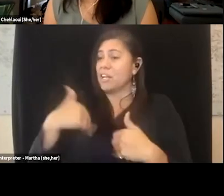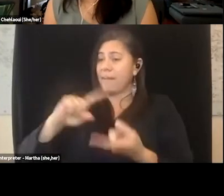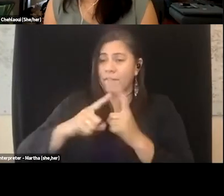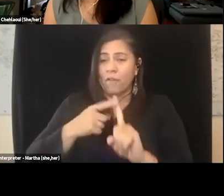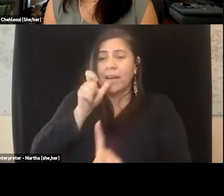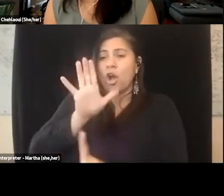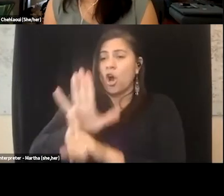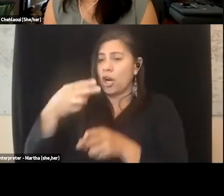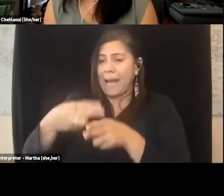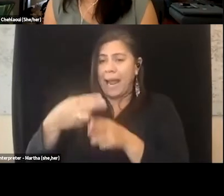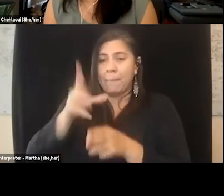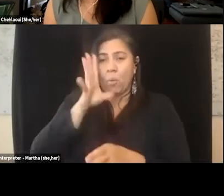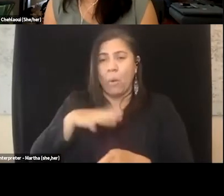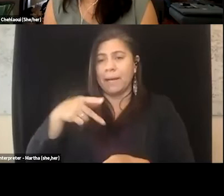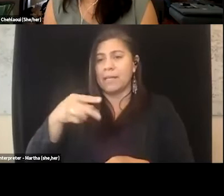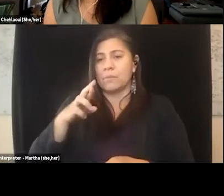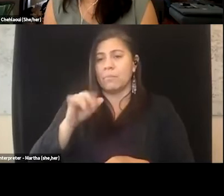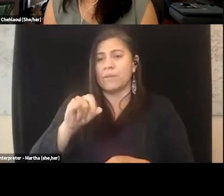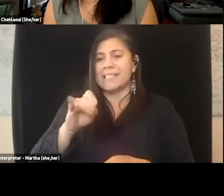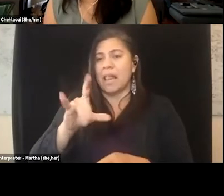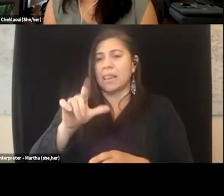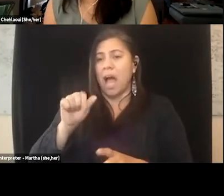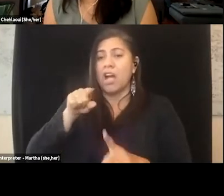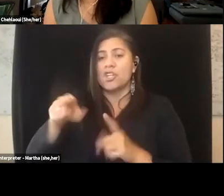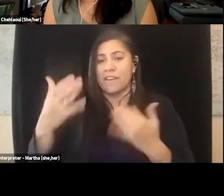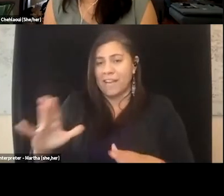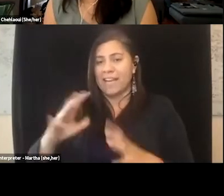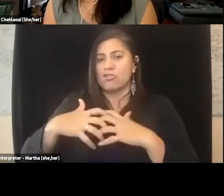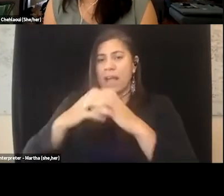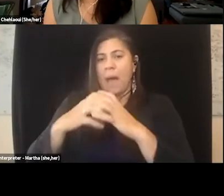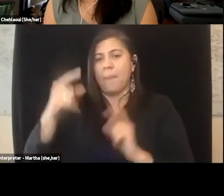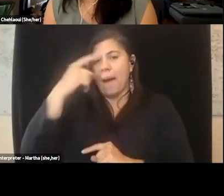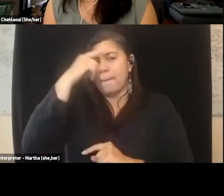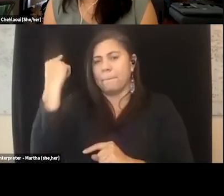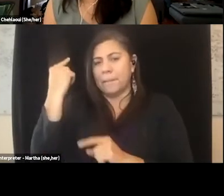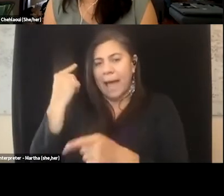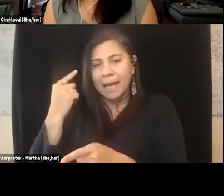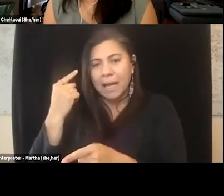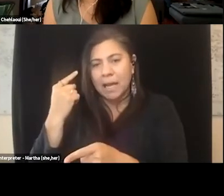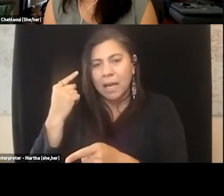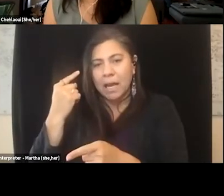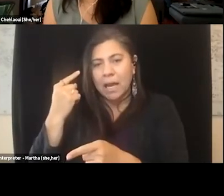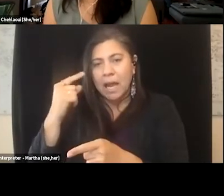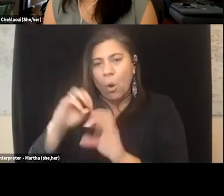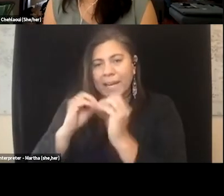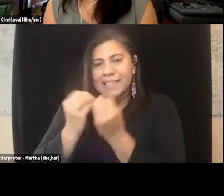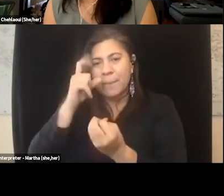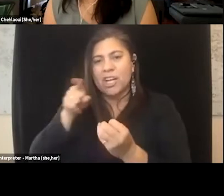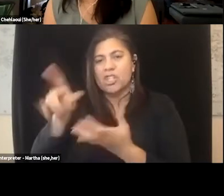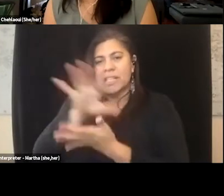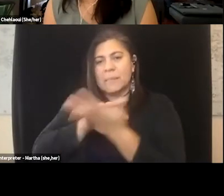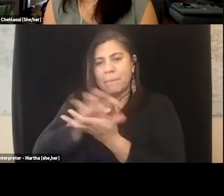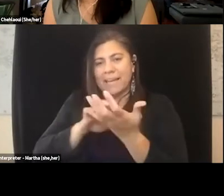created a collective called the Black Iranian Collective, because she's half Congolese and half Iranian, and she's speaking for Black people